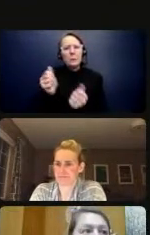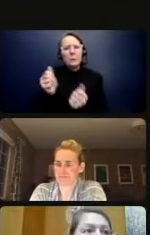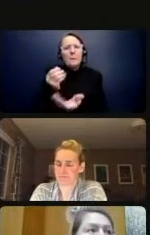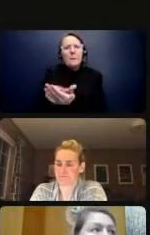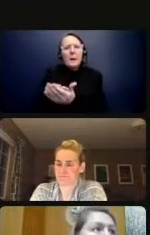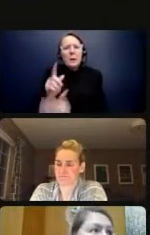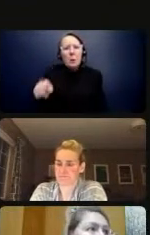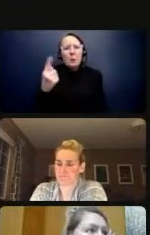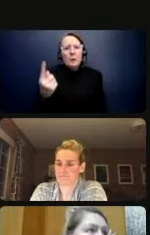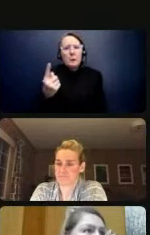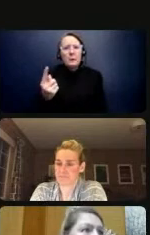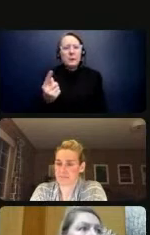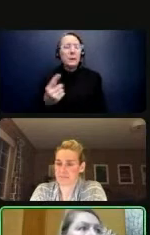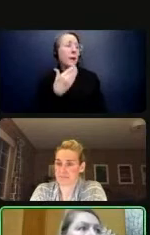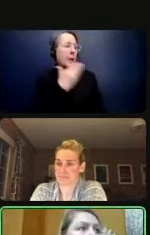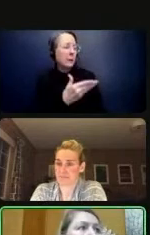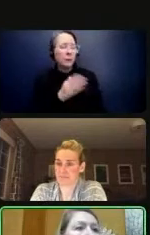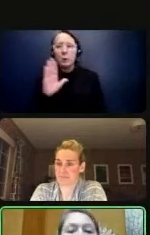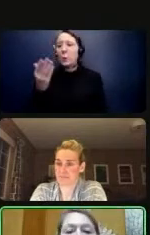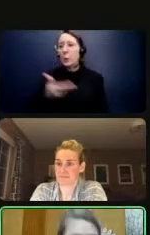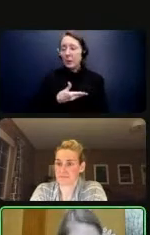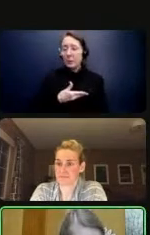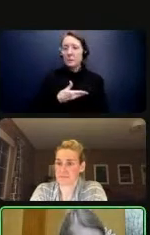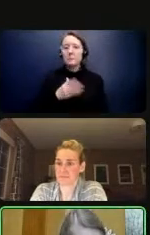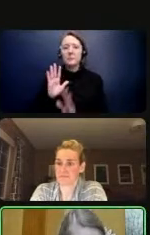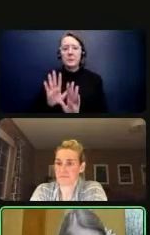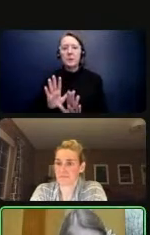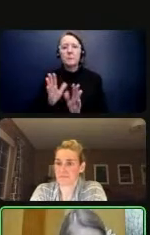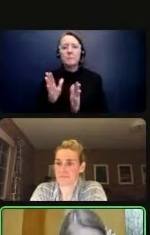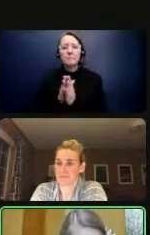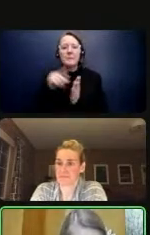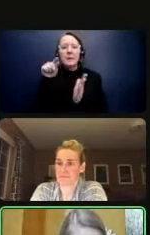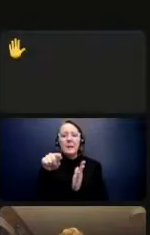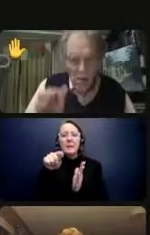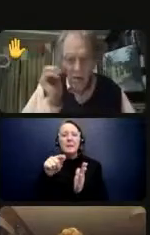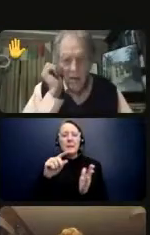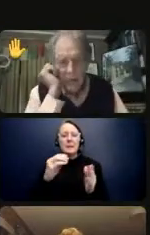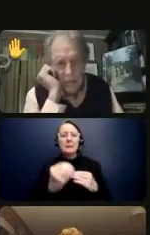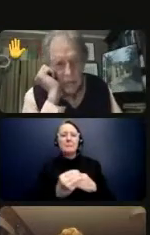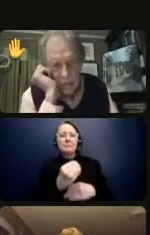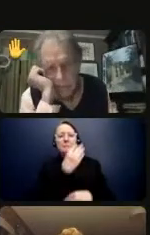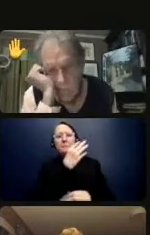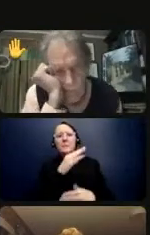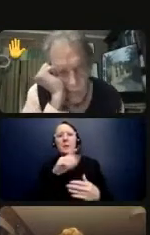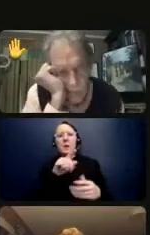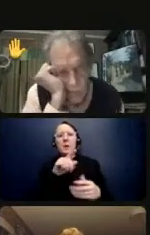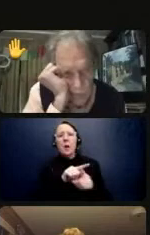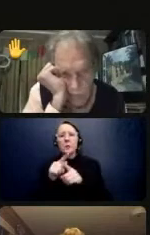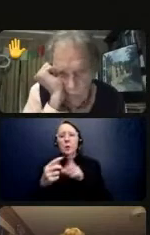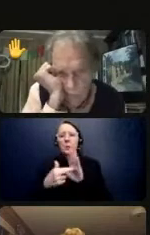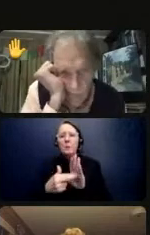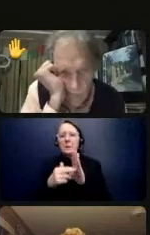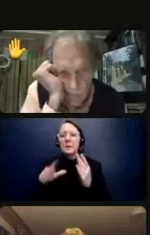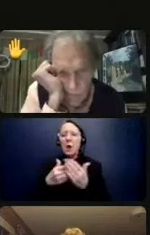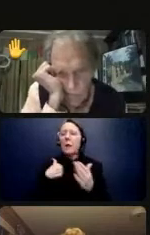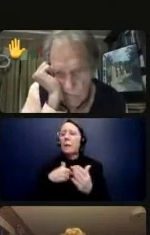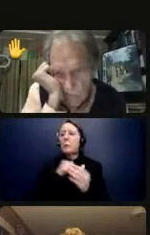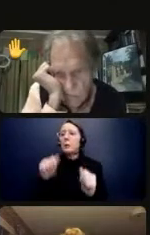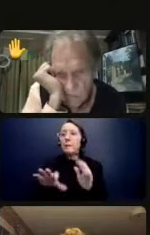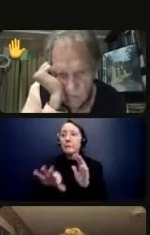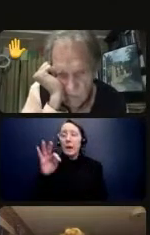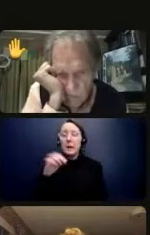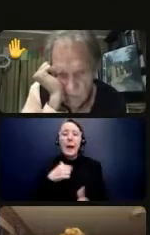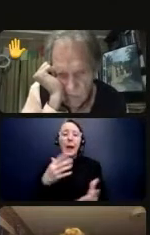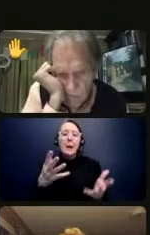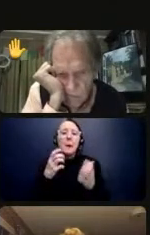thanks. You're welcome. So this also represents all that we could find. I had sincerely wanted